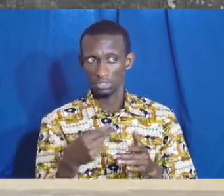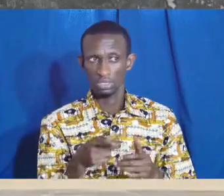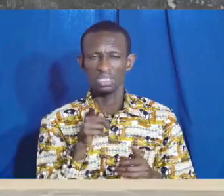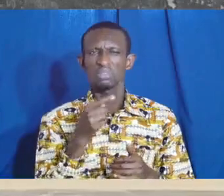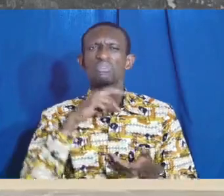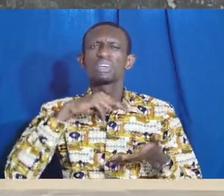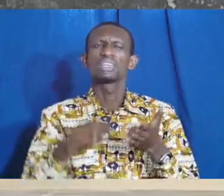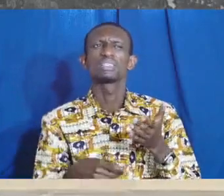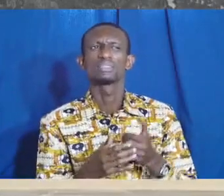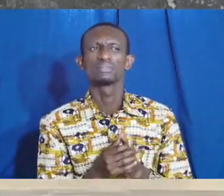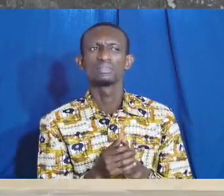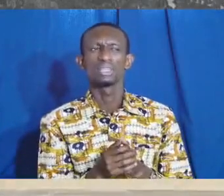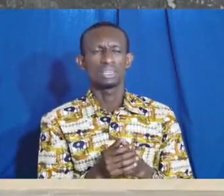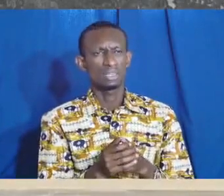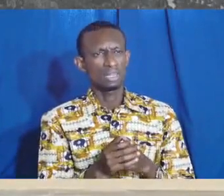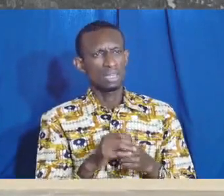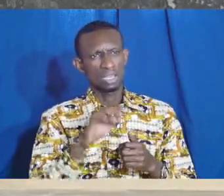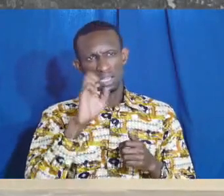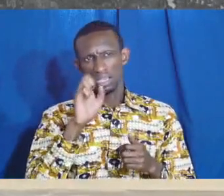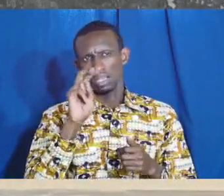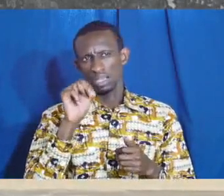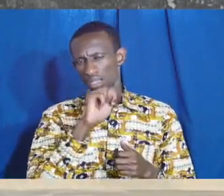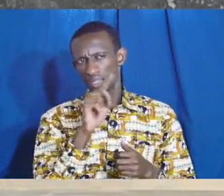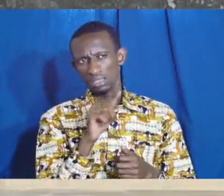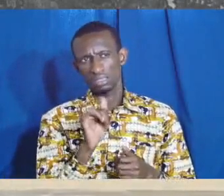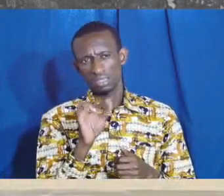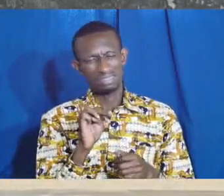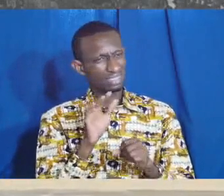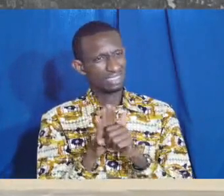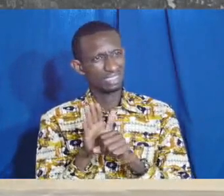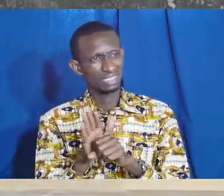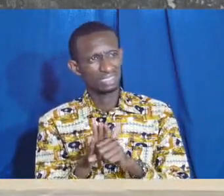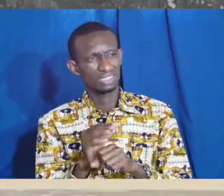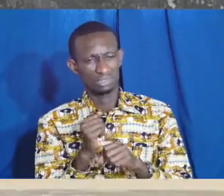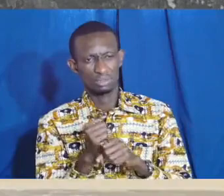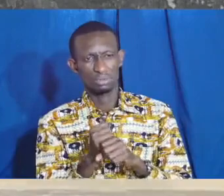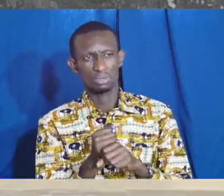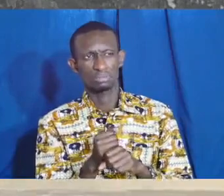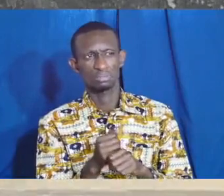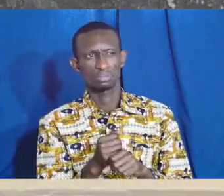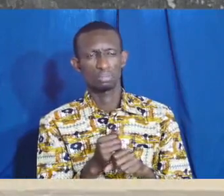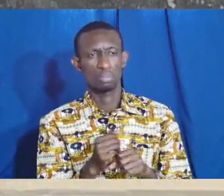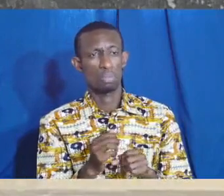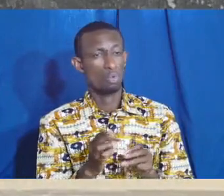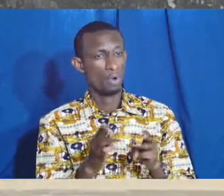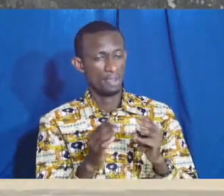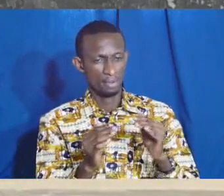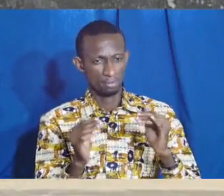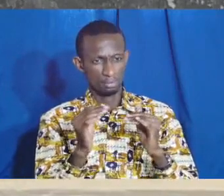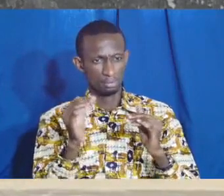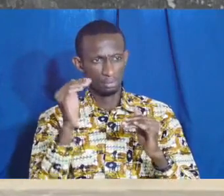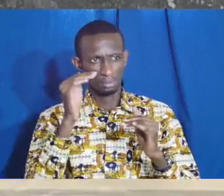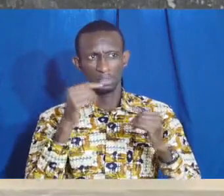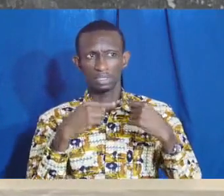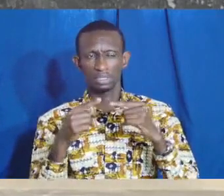alkalinity. So most of the enzymes, they normally work to different mediums. The different mediums I'm talking about is this. I'm talking about